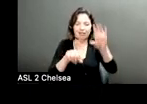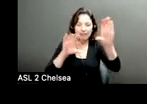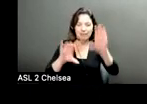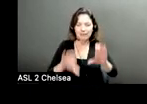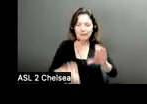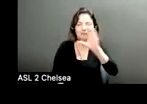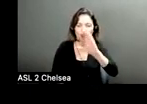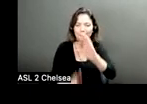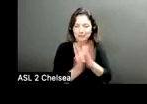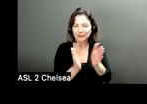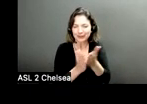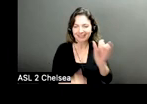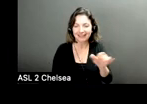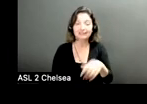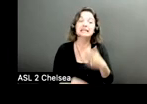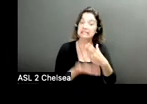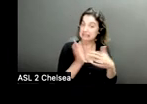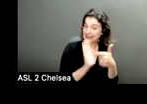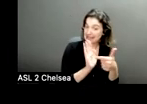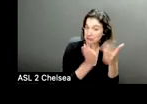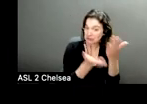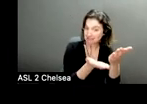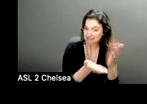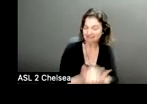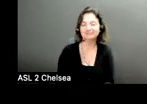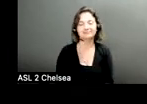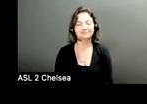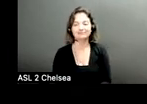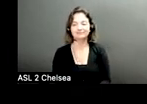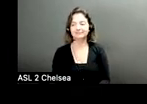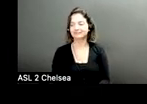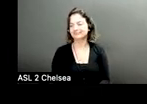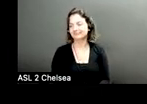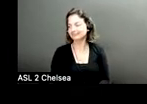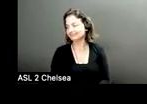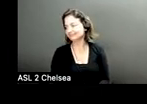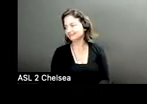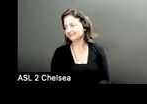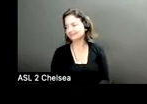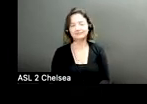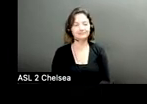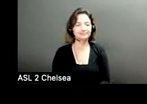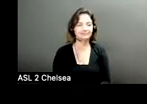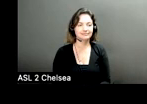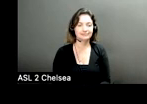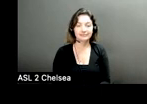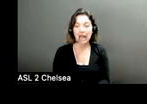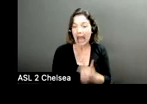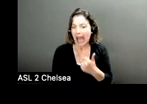here is some comic panels. And I don't know in what order these are, and I'm not sure if